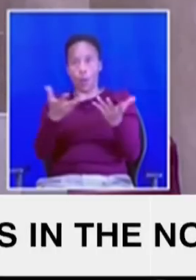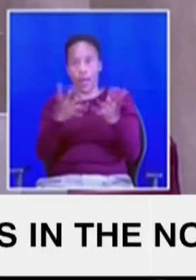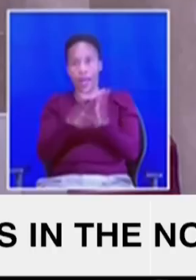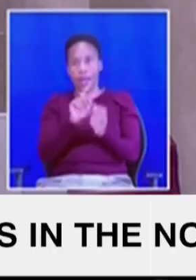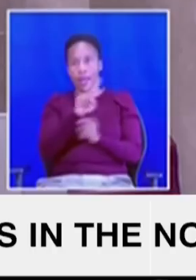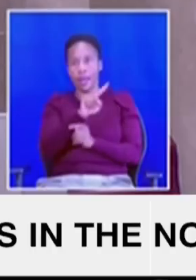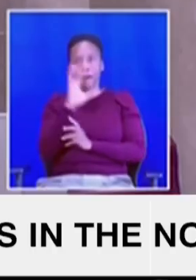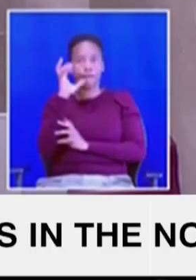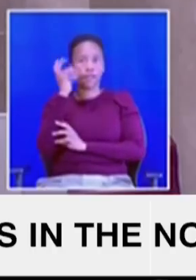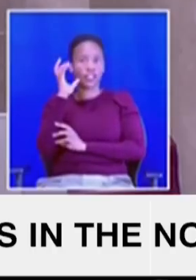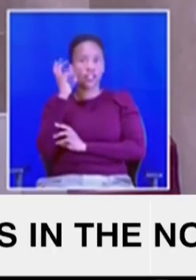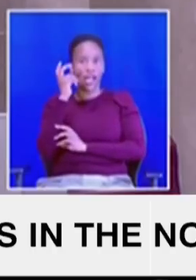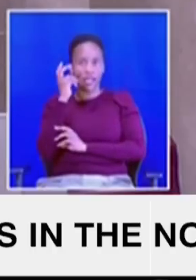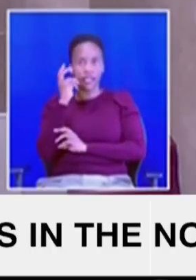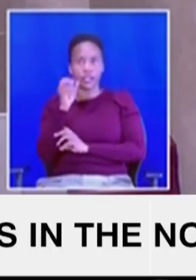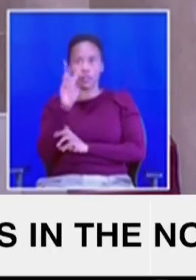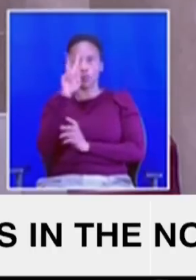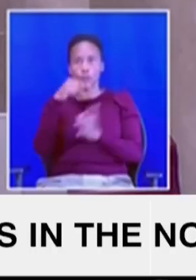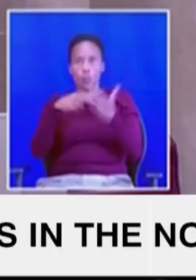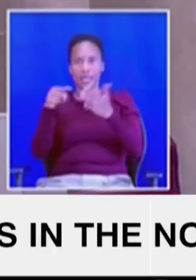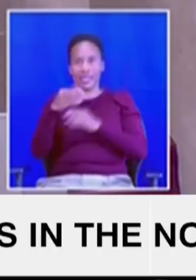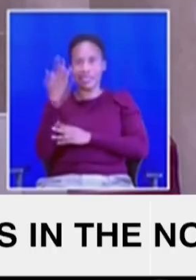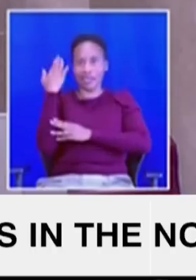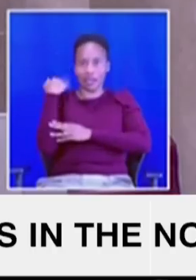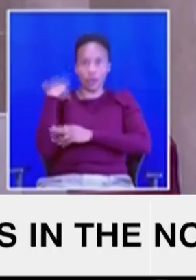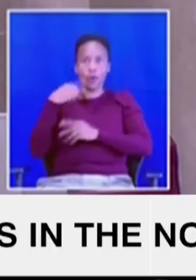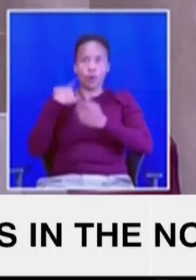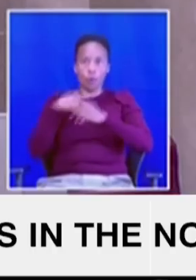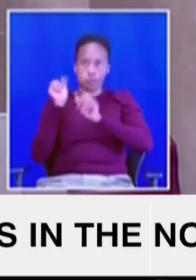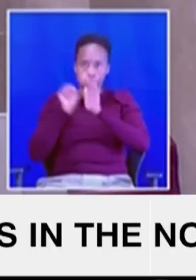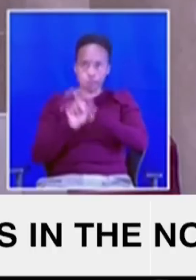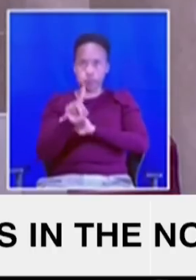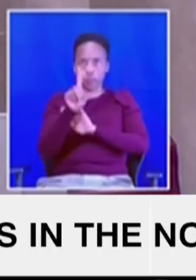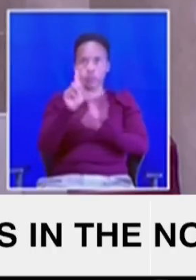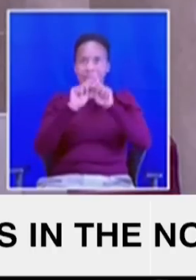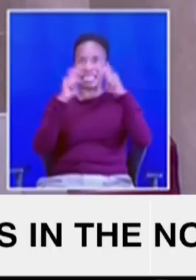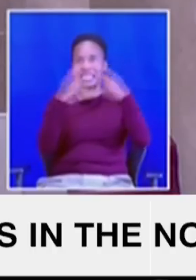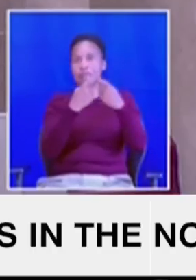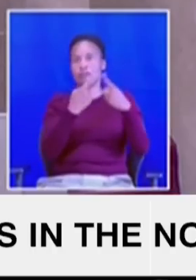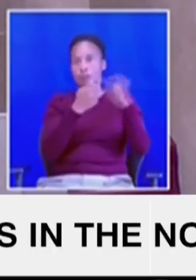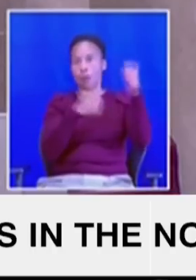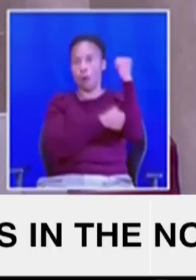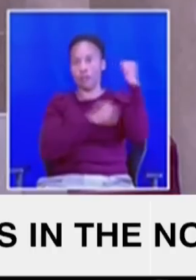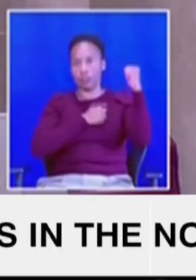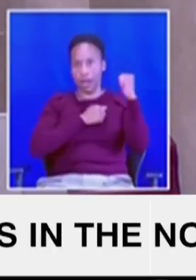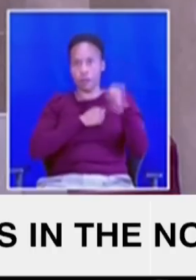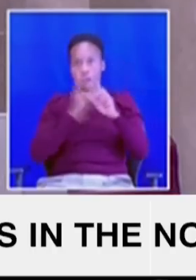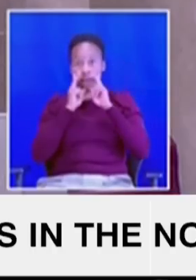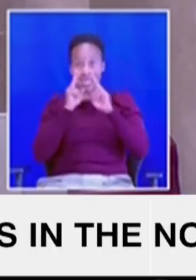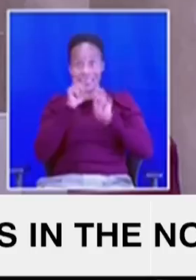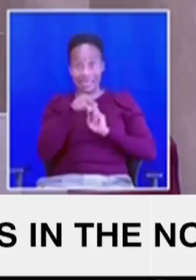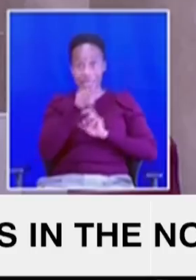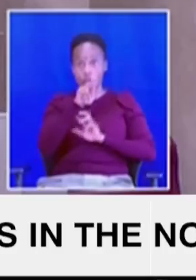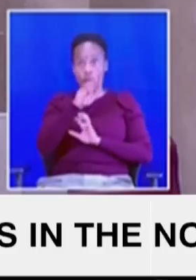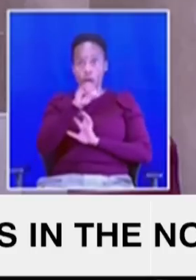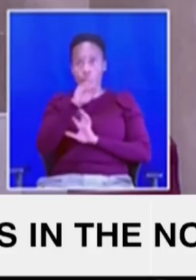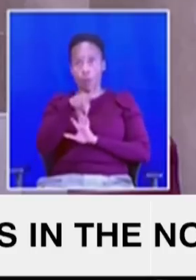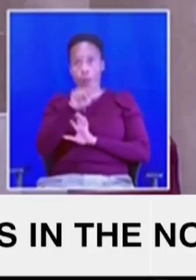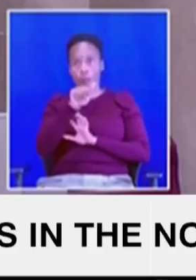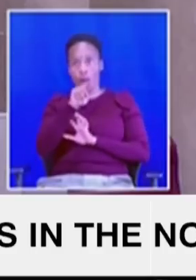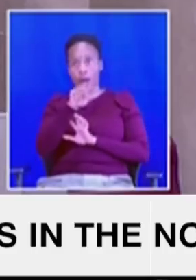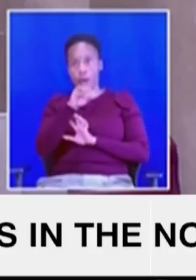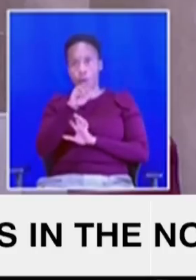2 weeks ago, I sent a team from my office to visit Kopanong to look